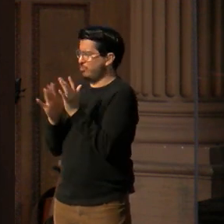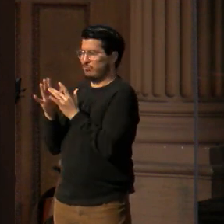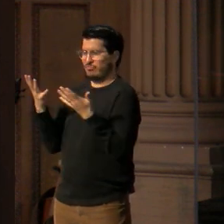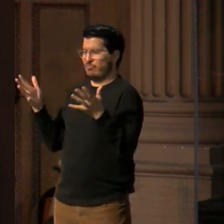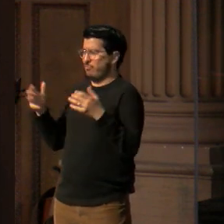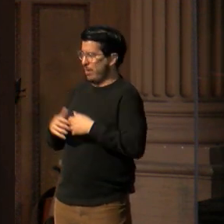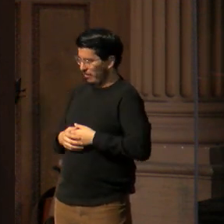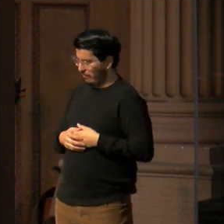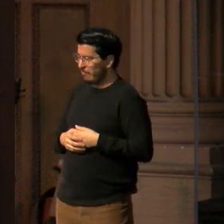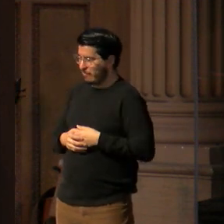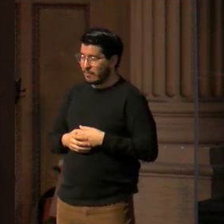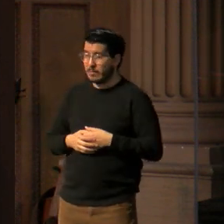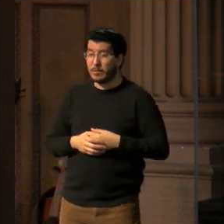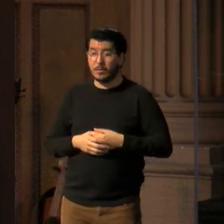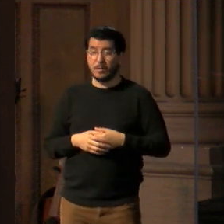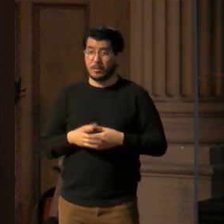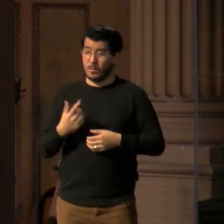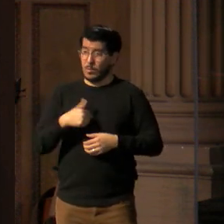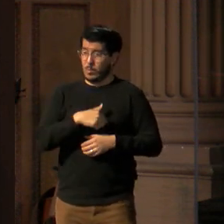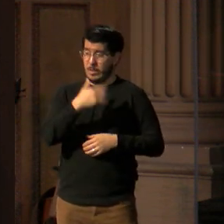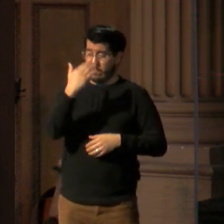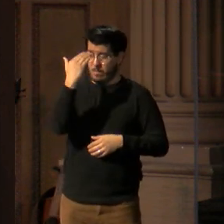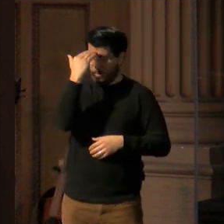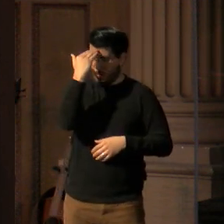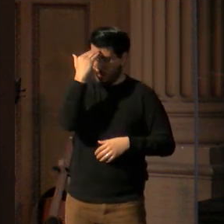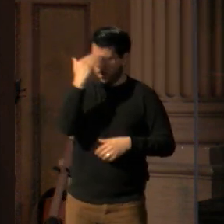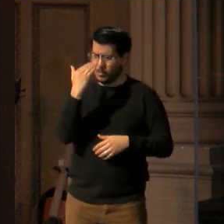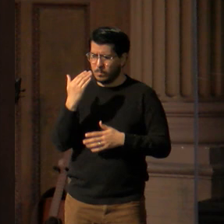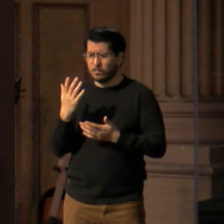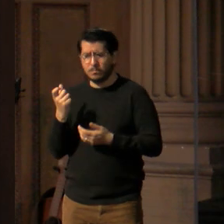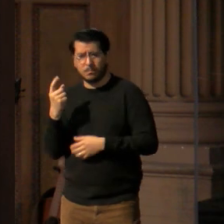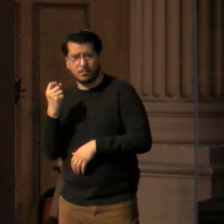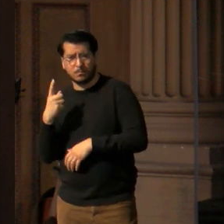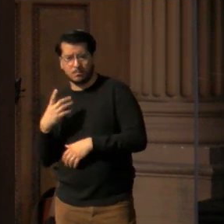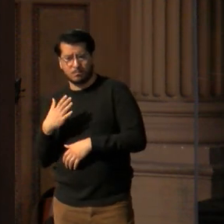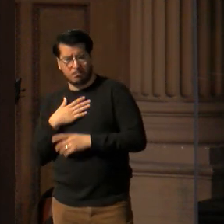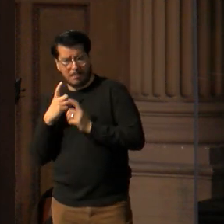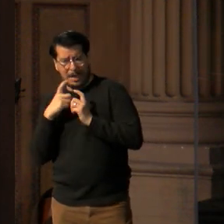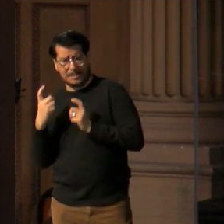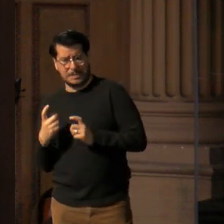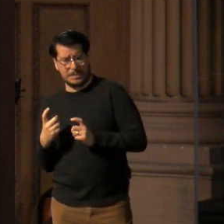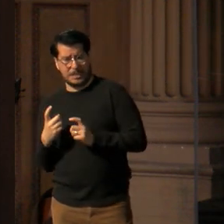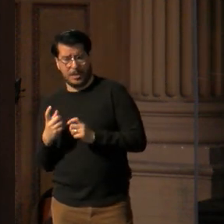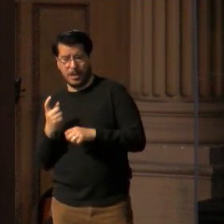We go to them self-aware, knowing that we haven't conquered all of our own sins yet.